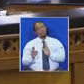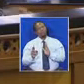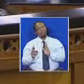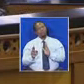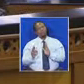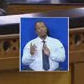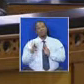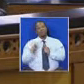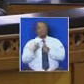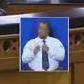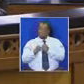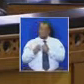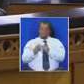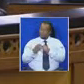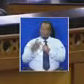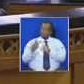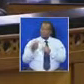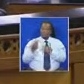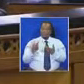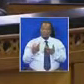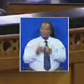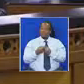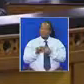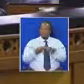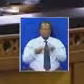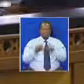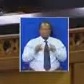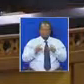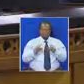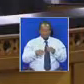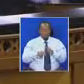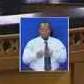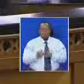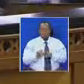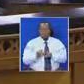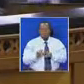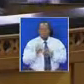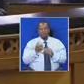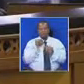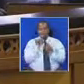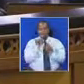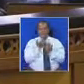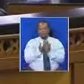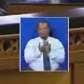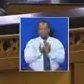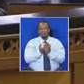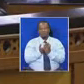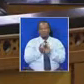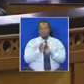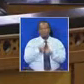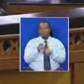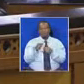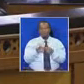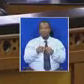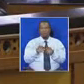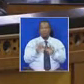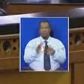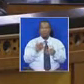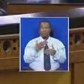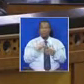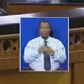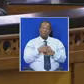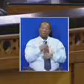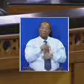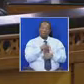unfortunately not today are the Lastly, the white minority has sufficient reason to ask why they must keep financing the ANC